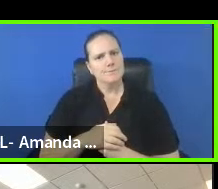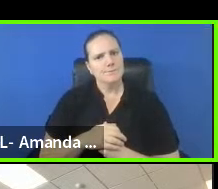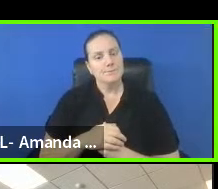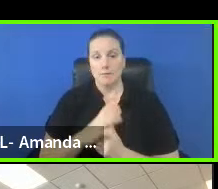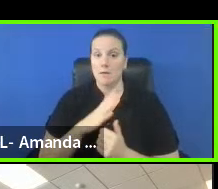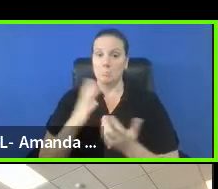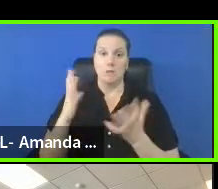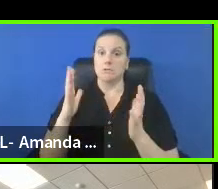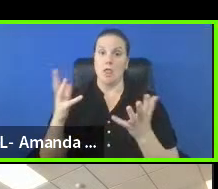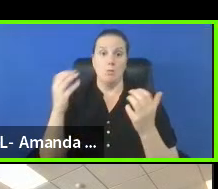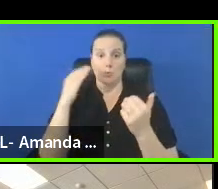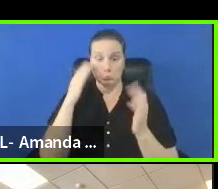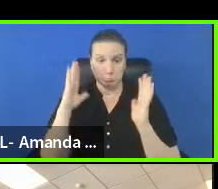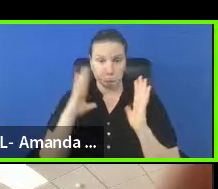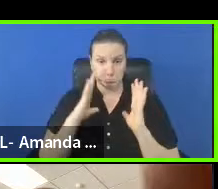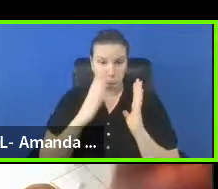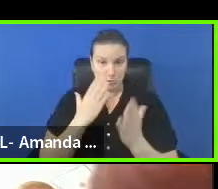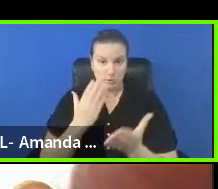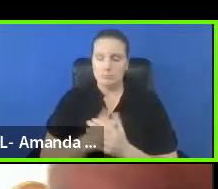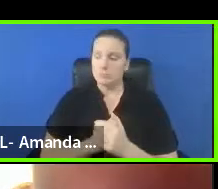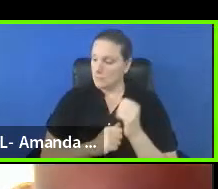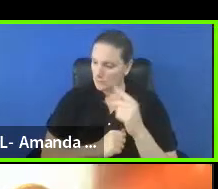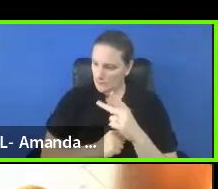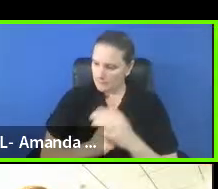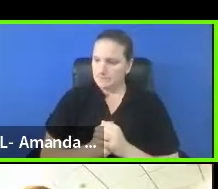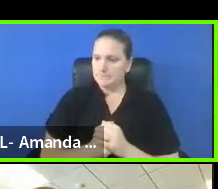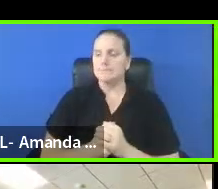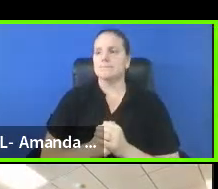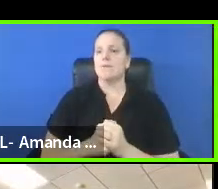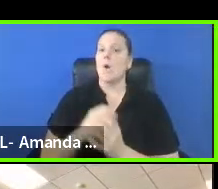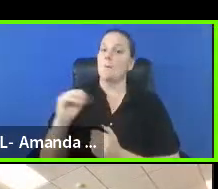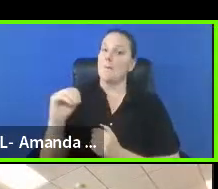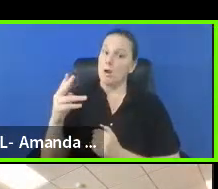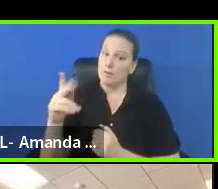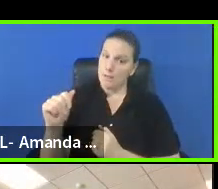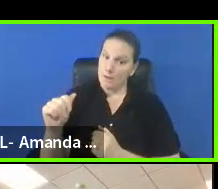that's all I wanted to know. Thank you. All right. Martha.